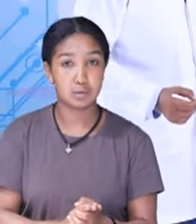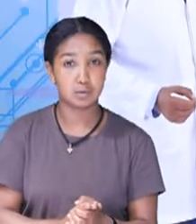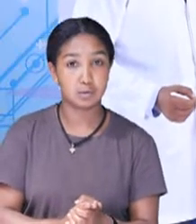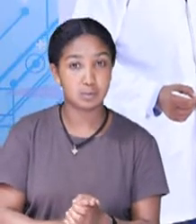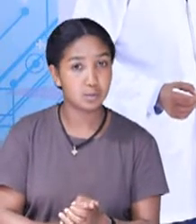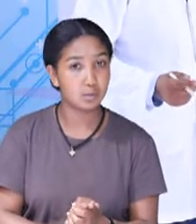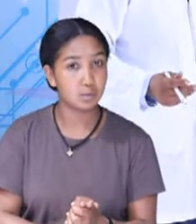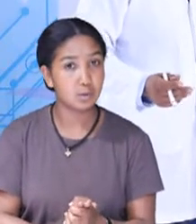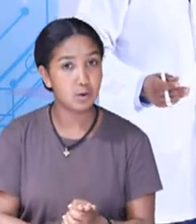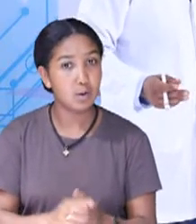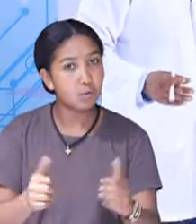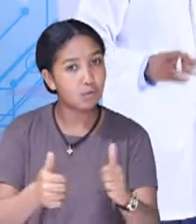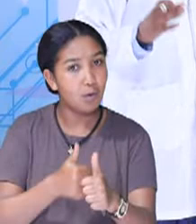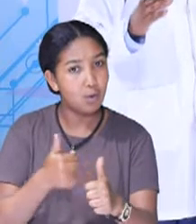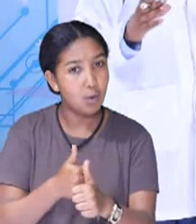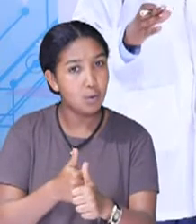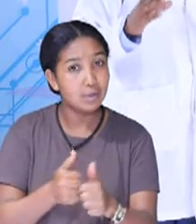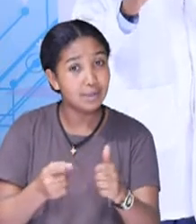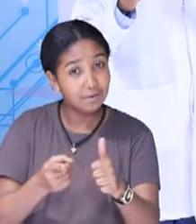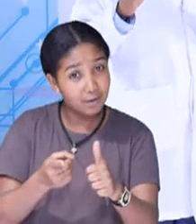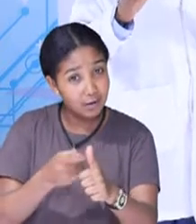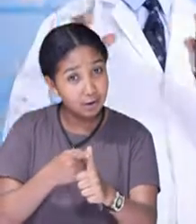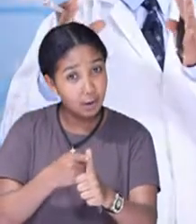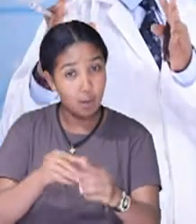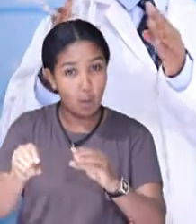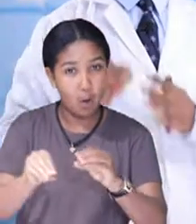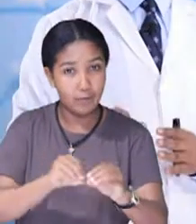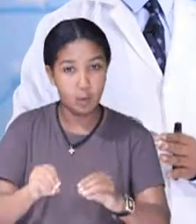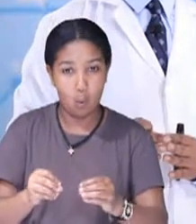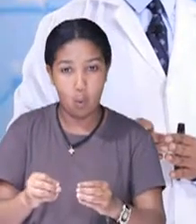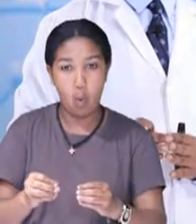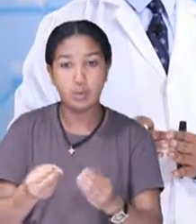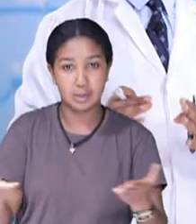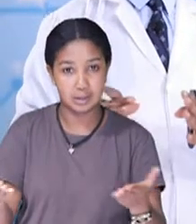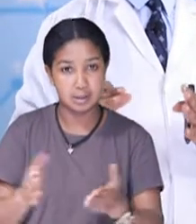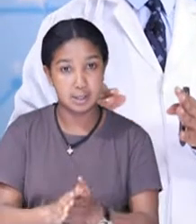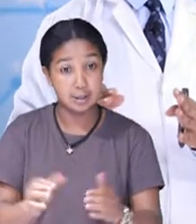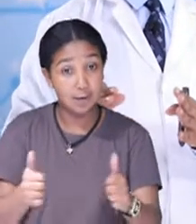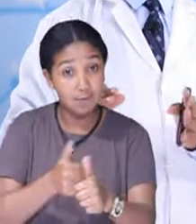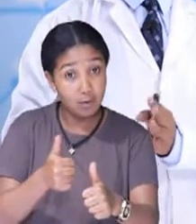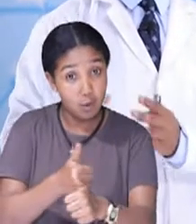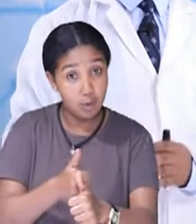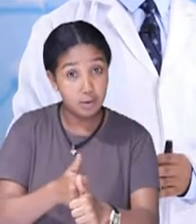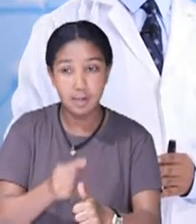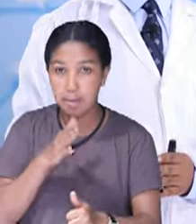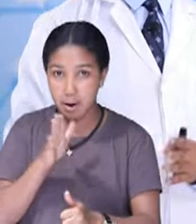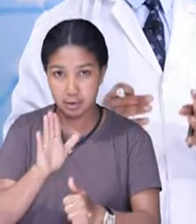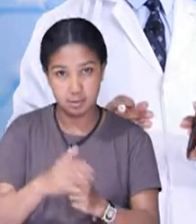Goose follow the first moving objects. They follow their